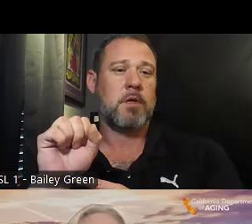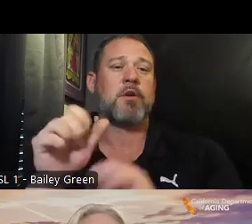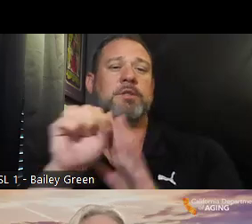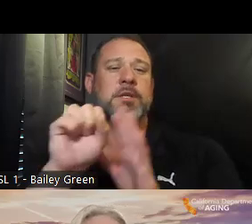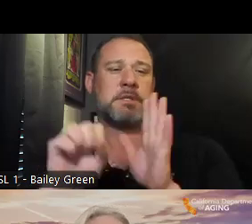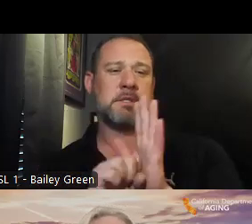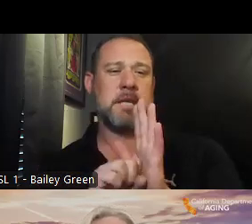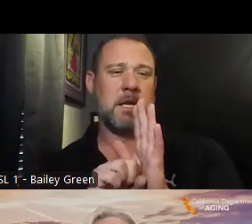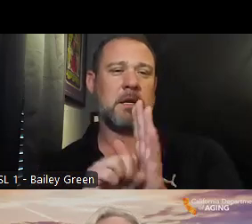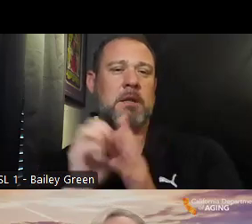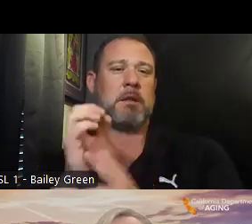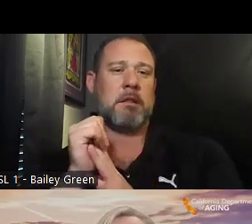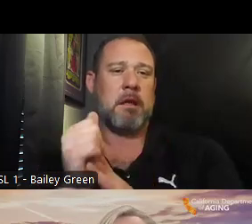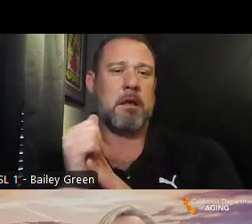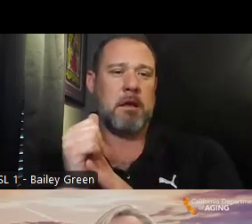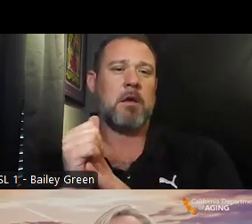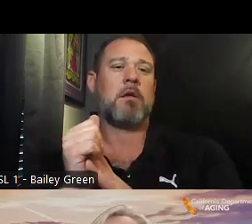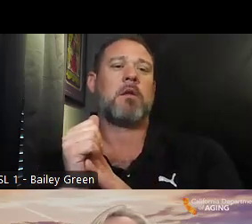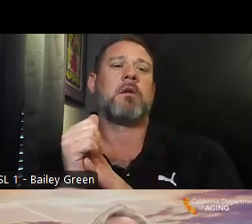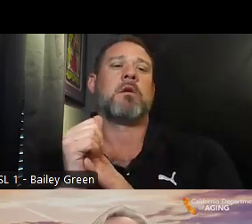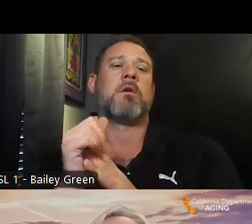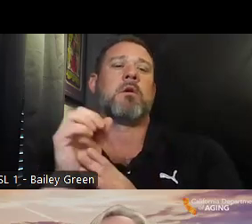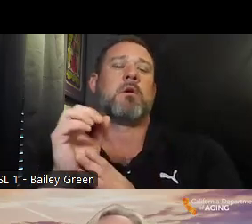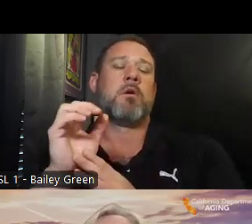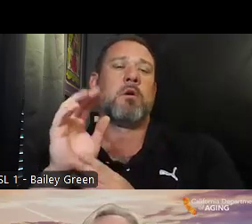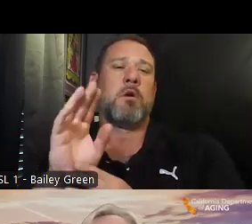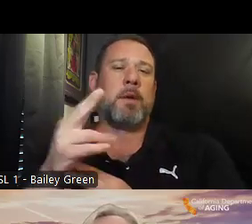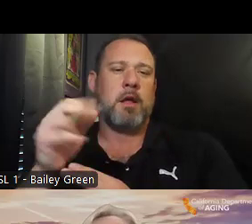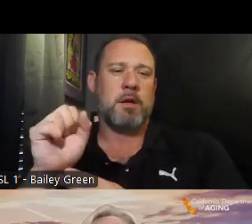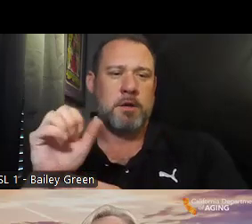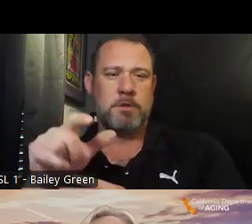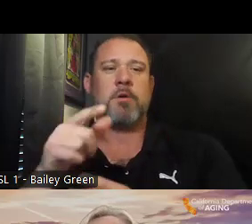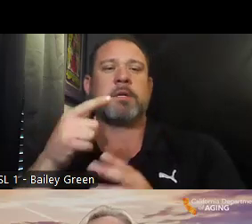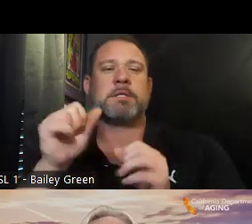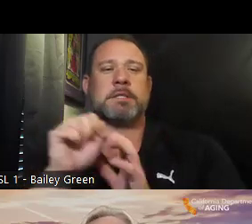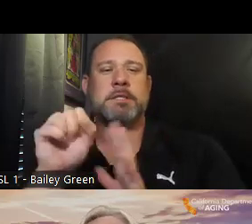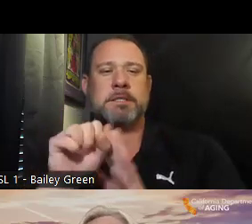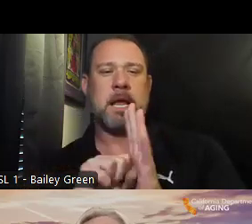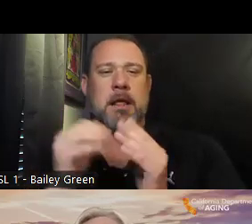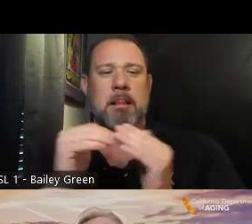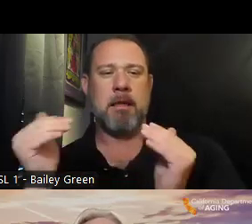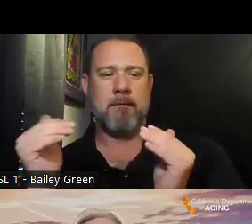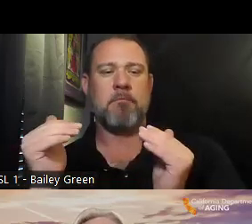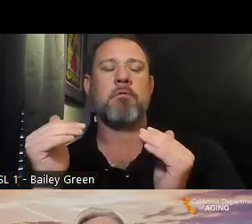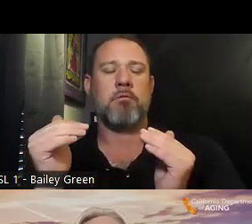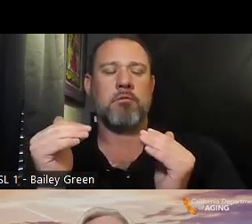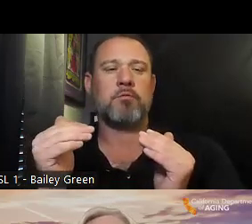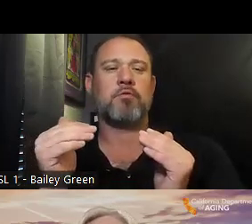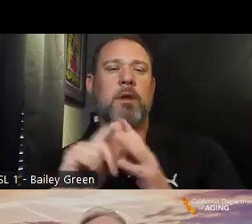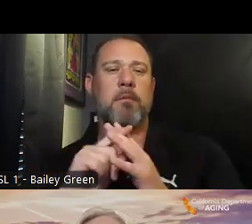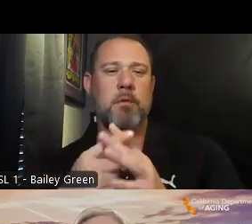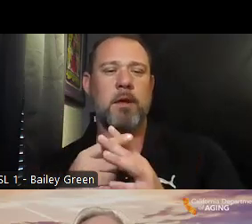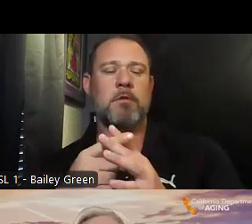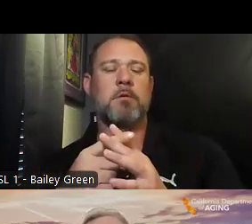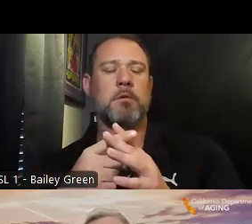workforce initiative through the Behavioral Health Services Act, which provides new state-level funding to implement a behavioral health